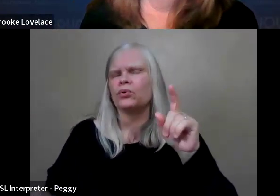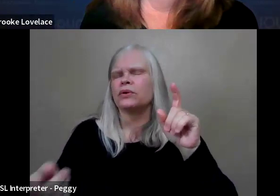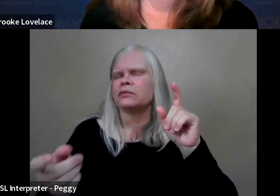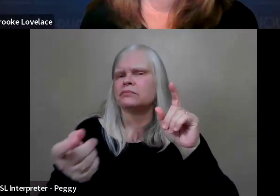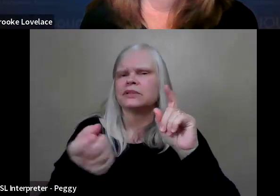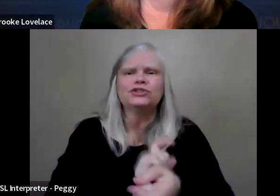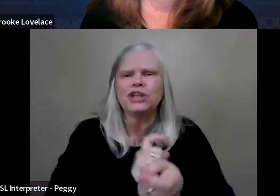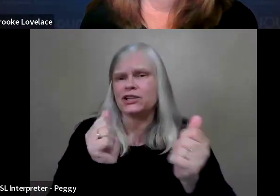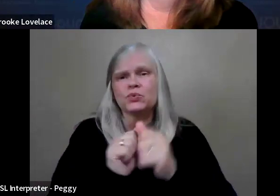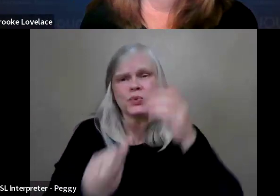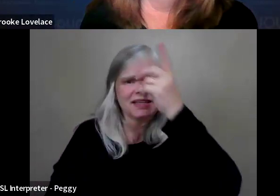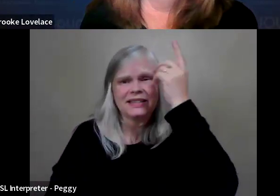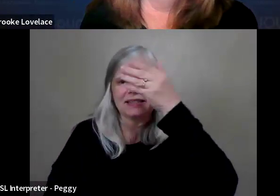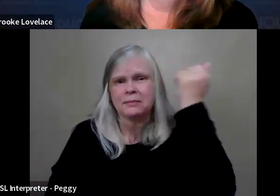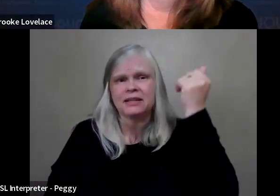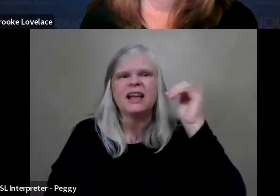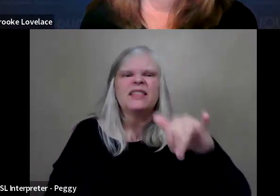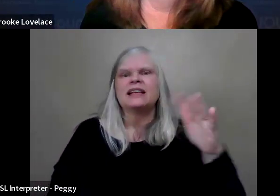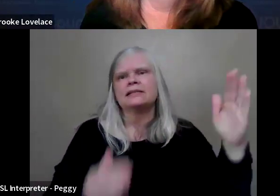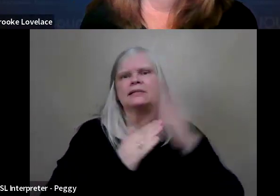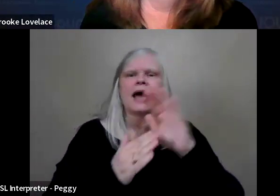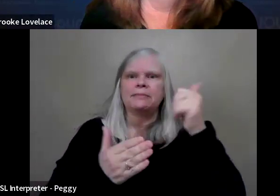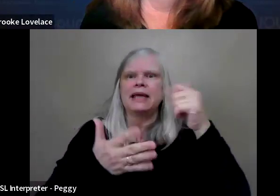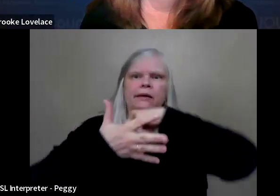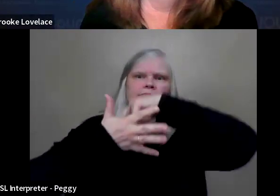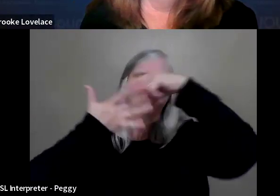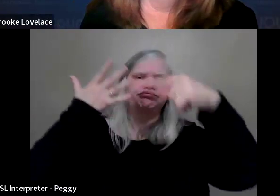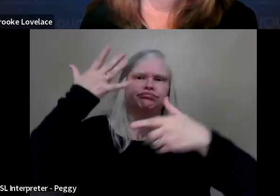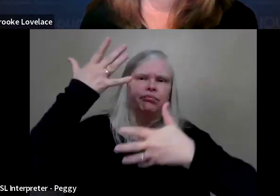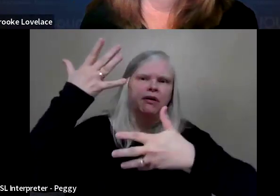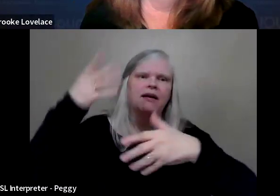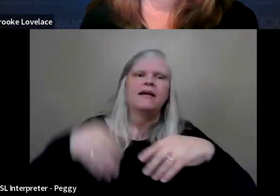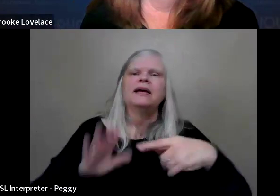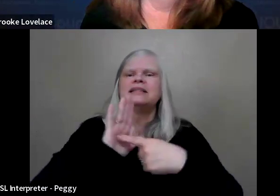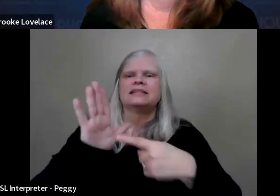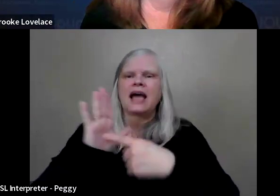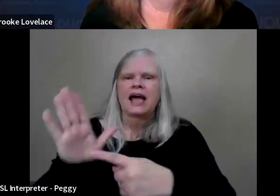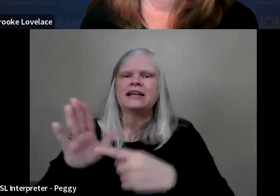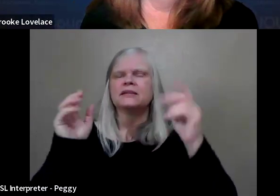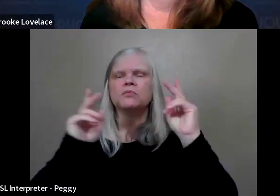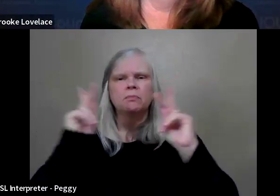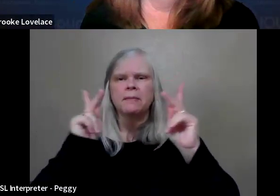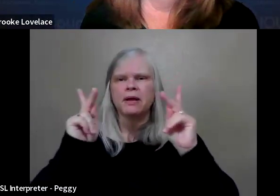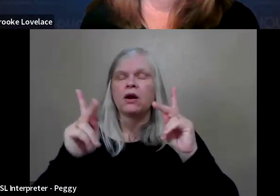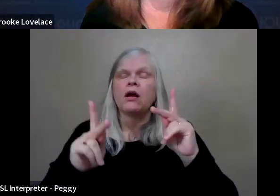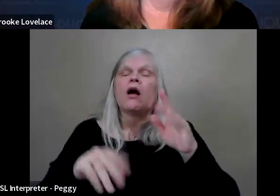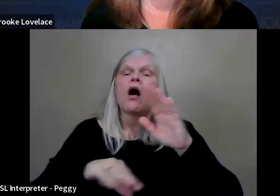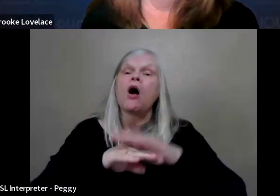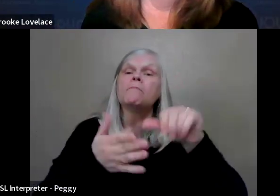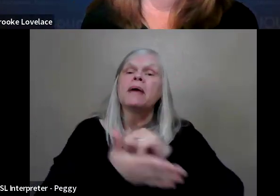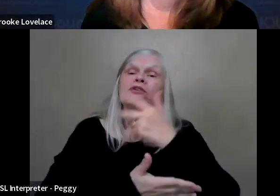dementia. So those are the top 10 most common signs that we see with dementia, and on page 3 of your